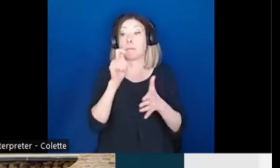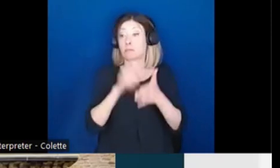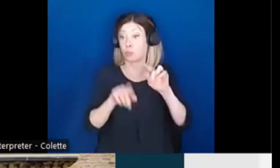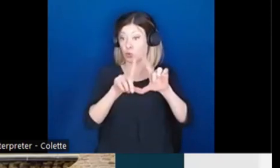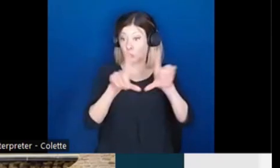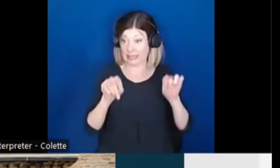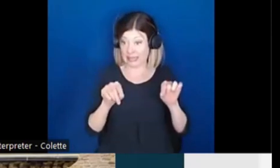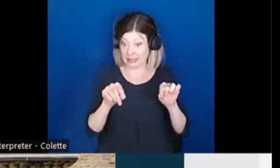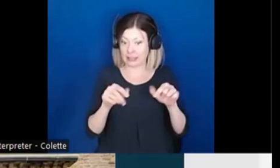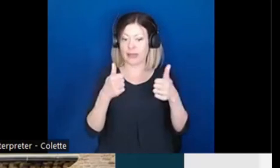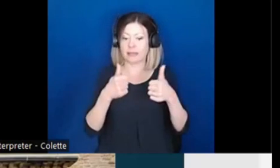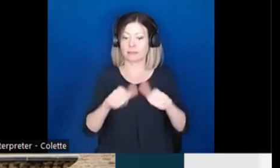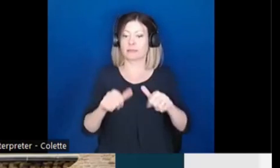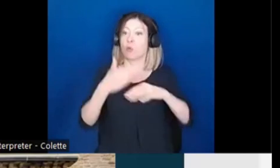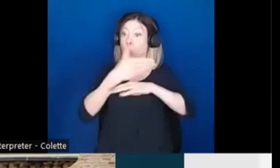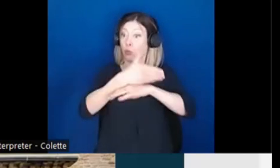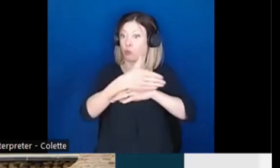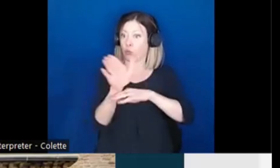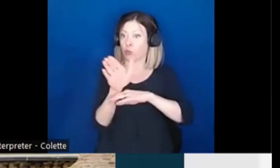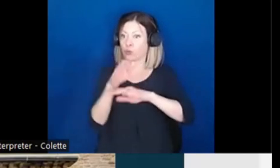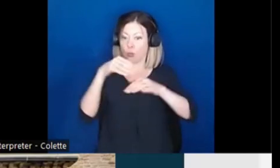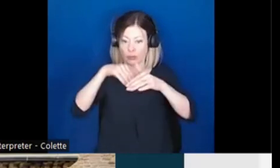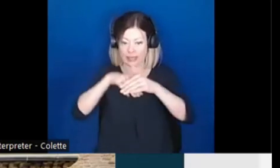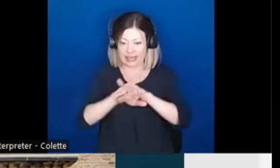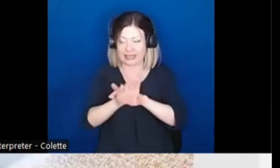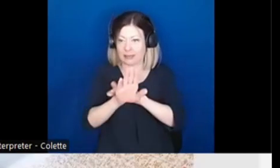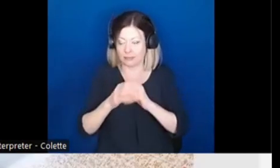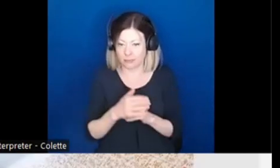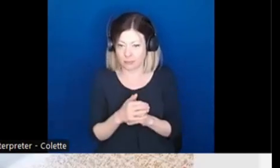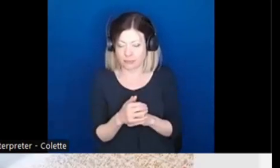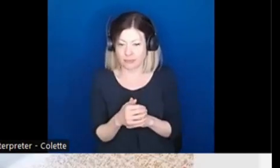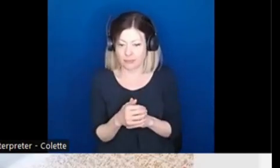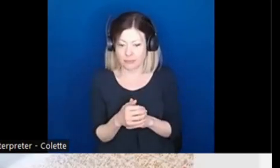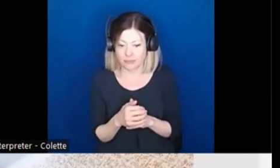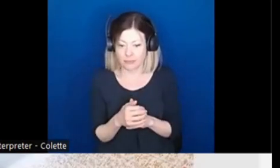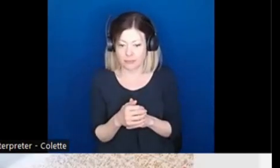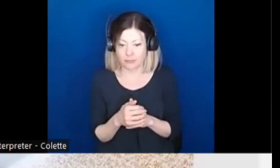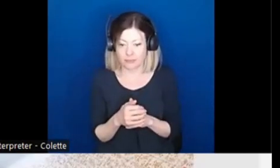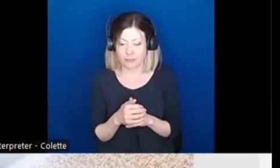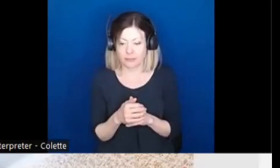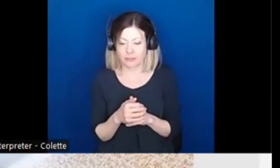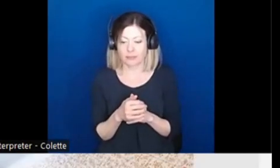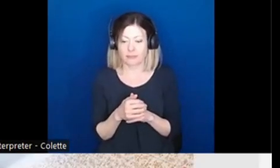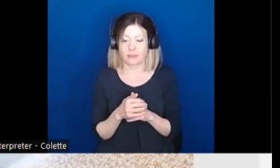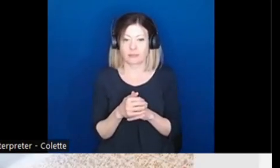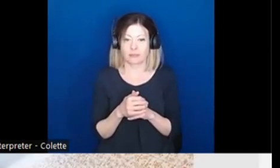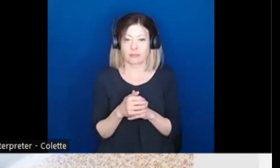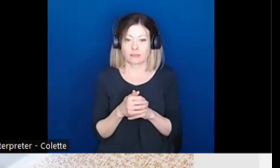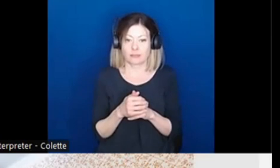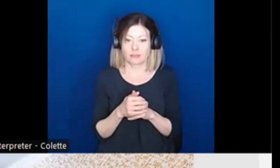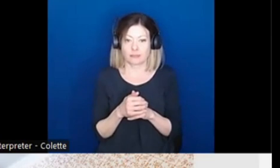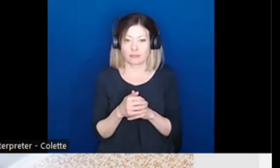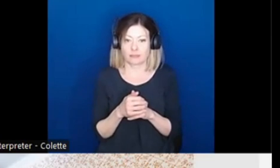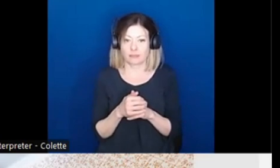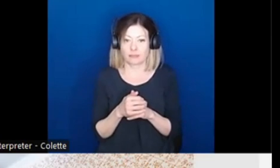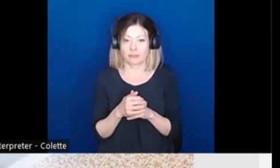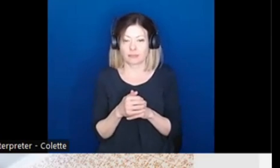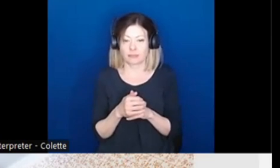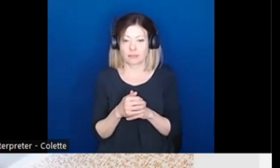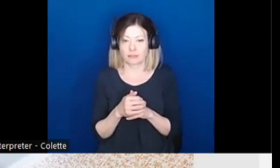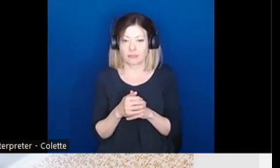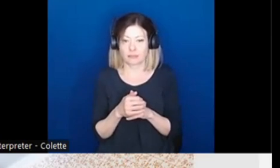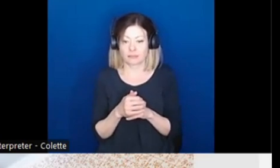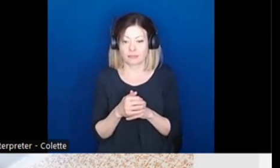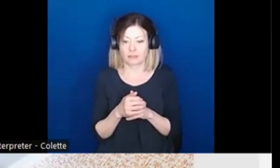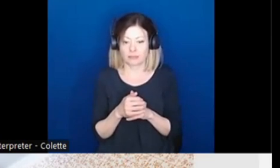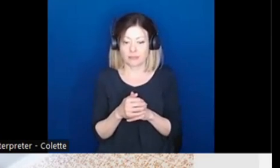door. Now, one of the first, so we have the museum set out